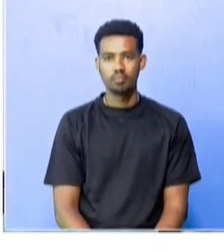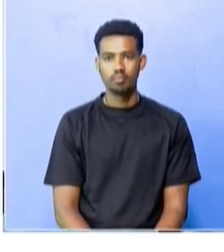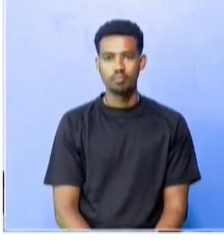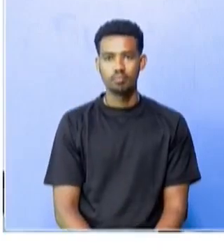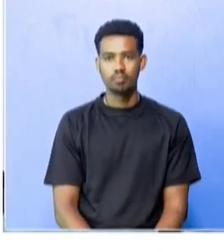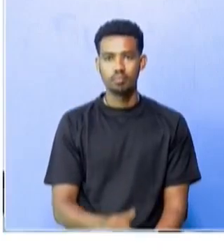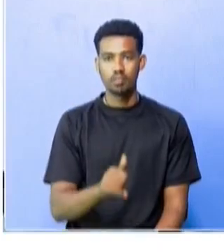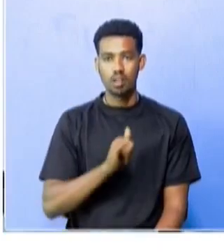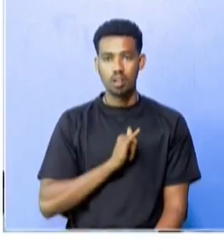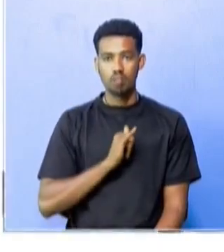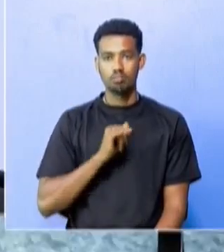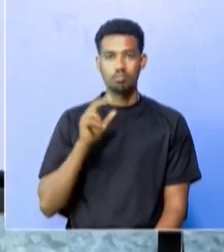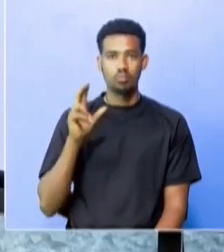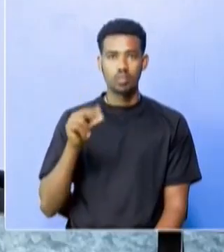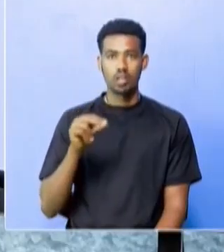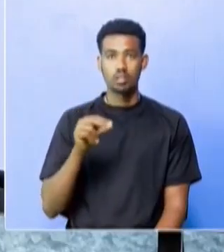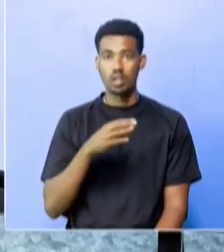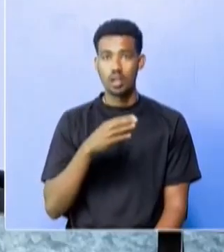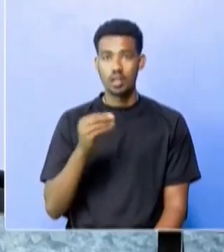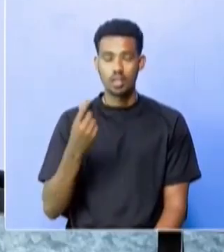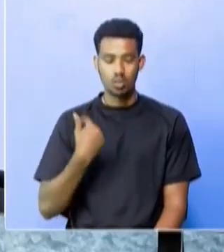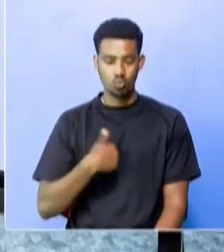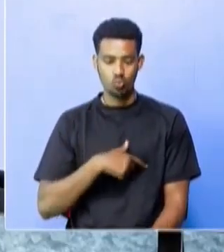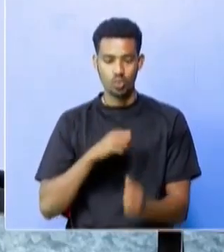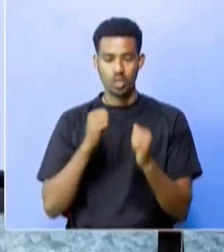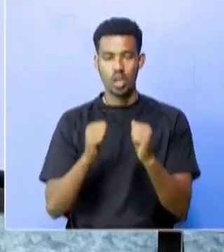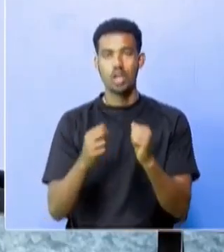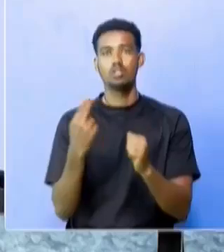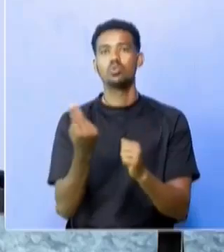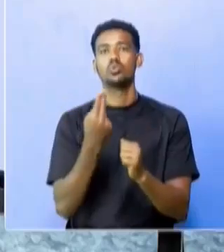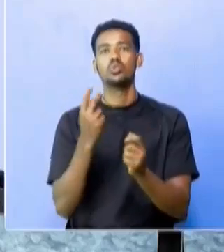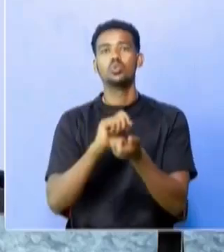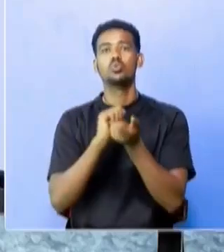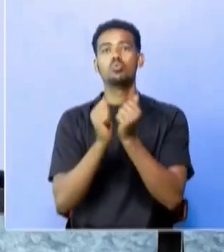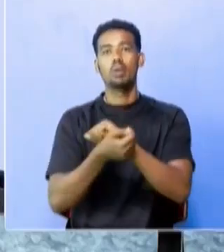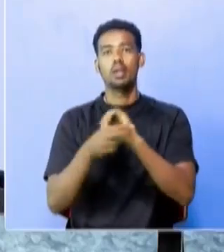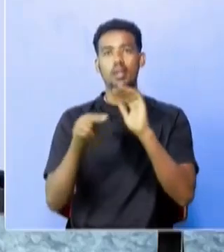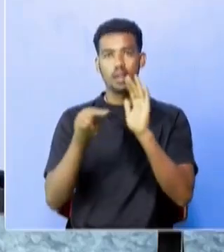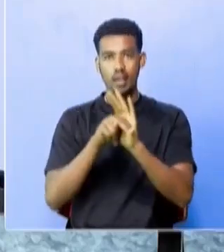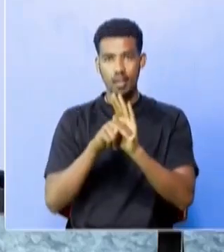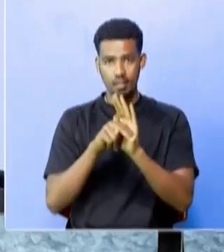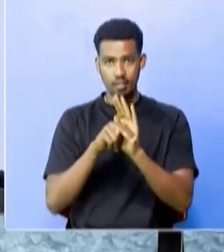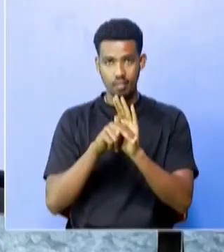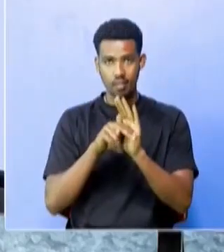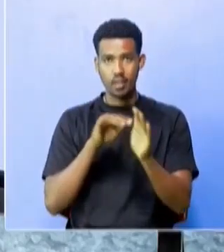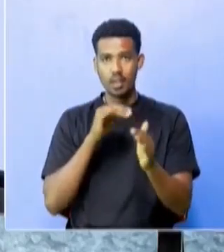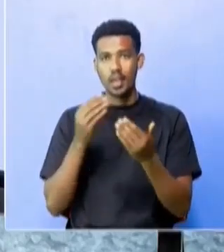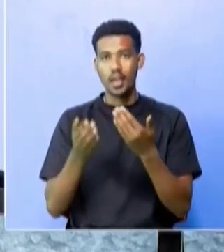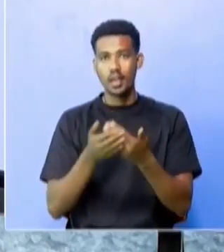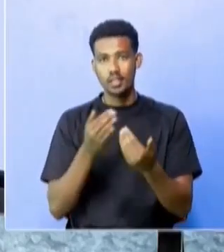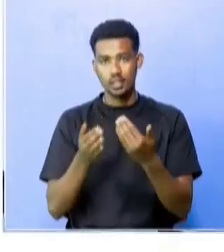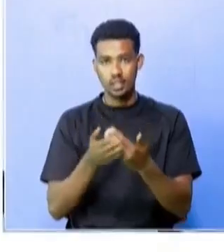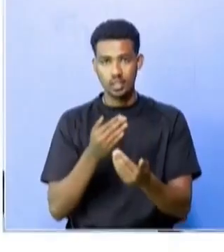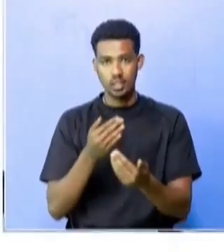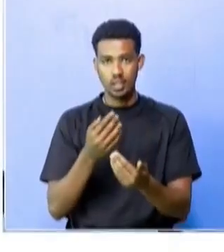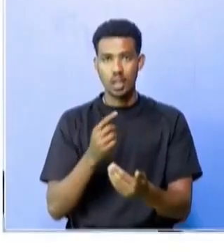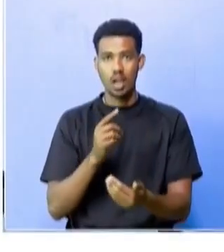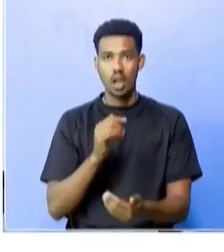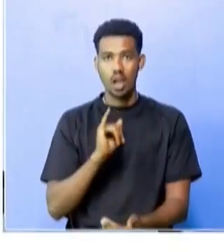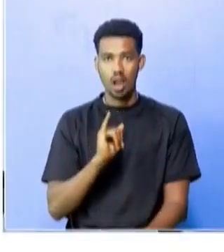And also, here is, we can use to make negative easily. I